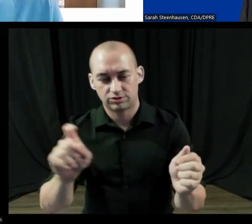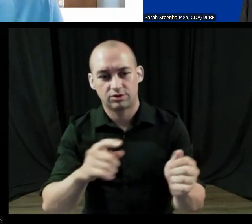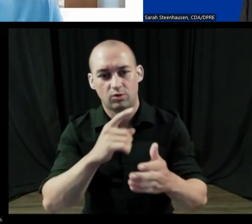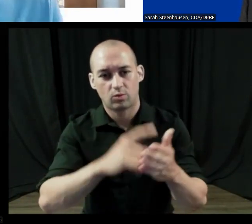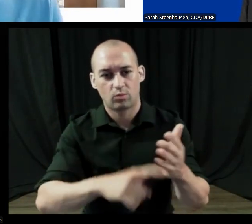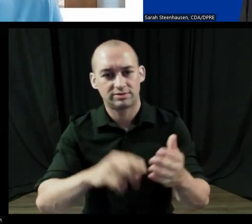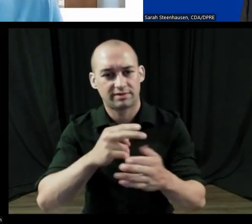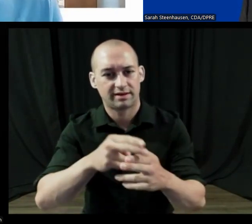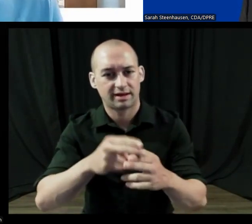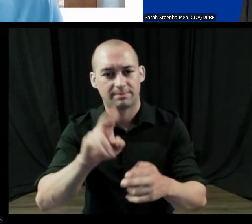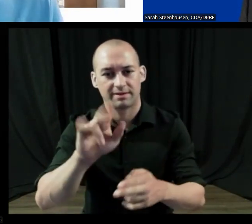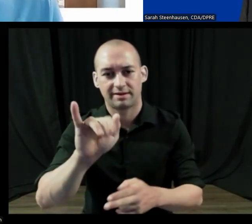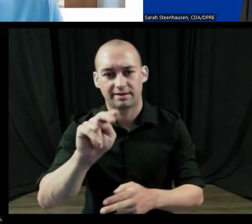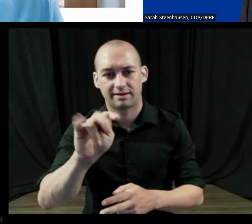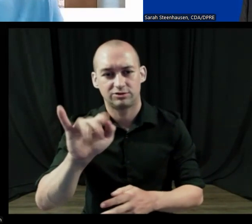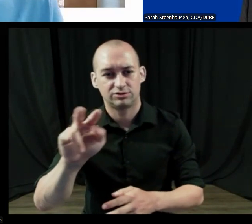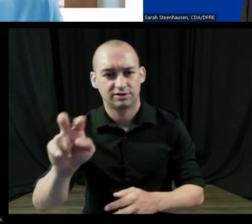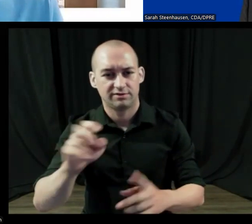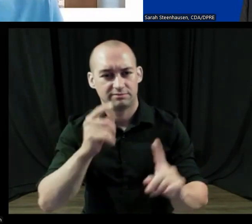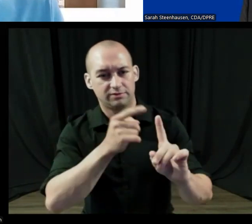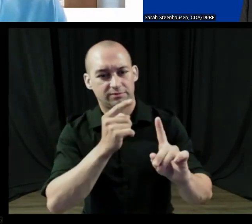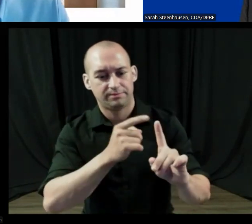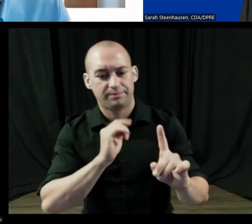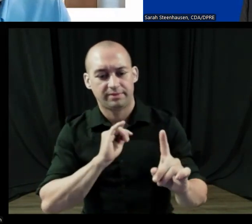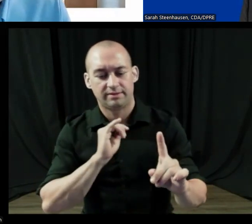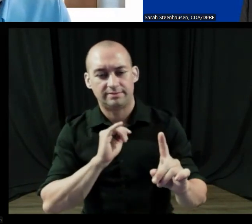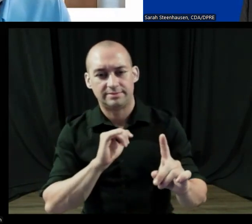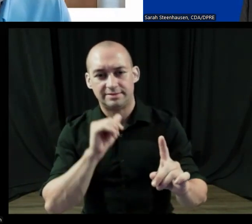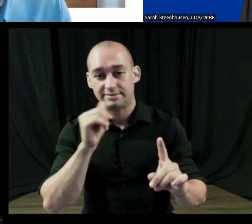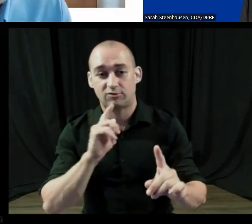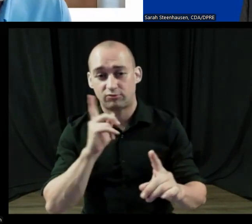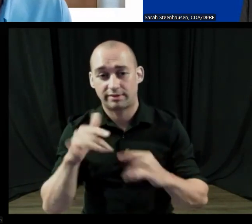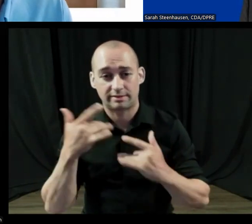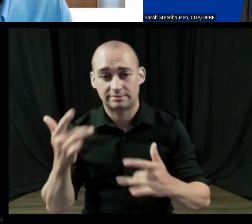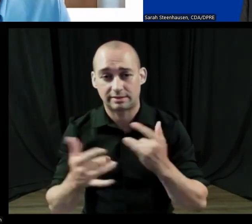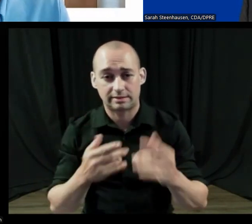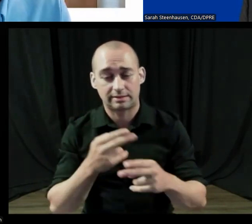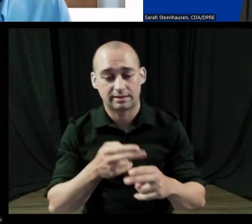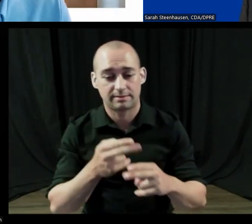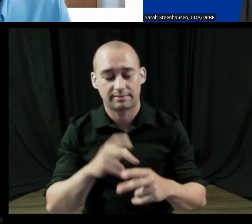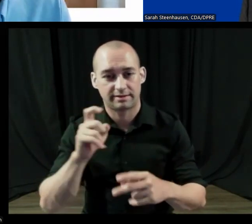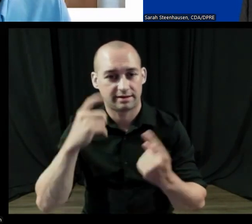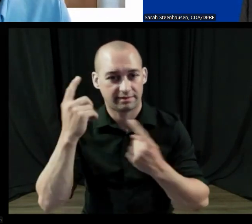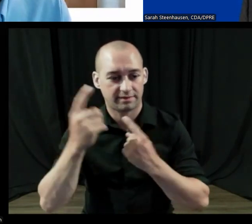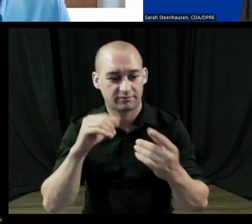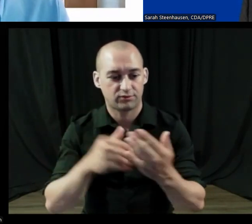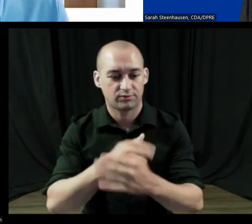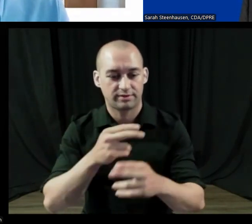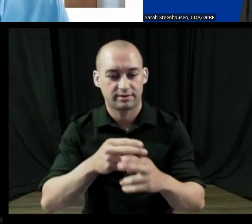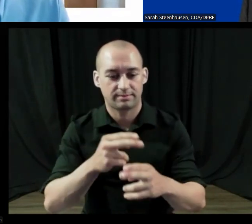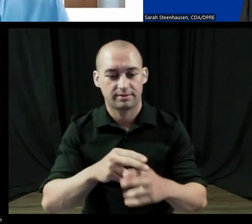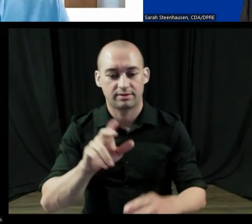this initiative? Great question. It's not really an exciting name, actually. I think we need to think of a new name. It's the